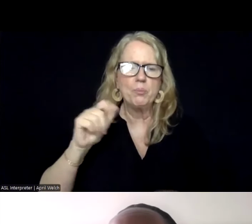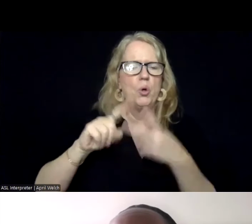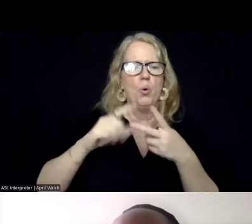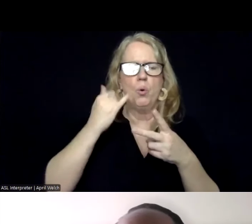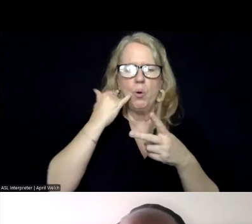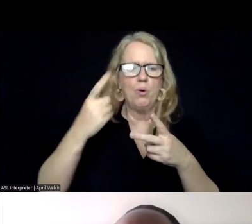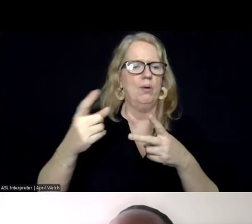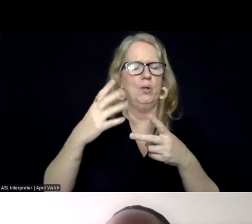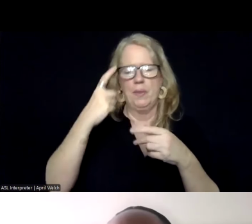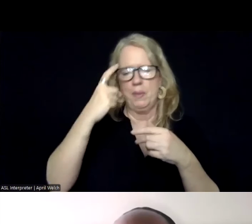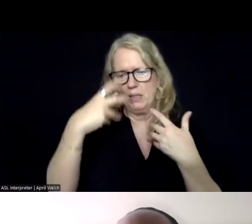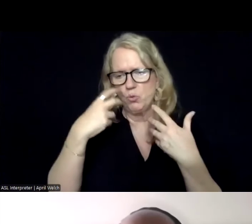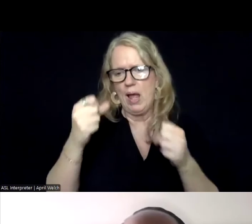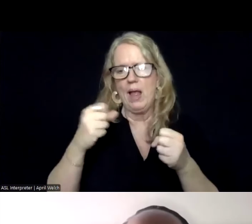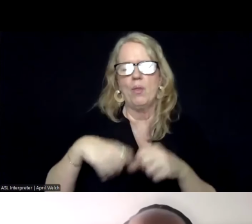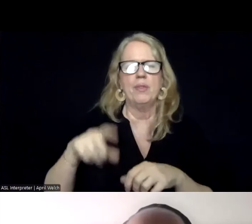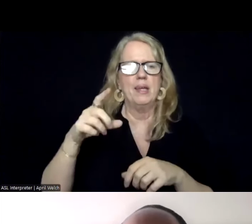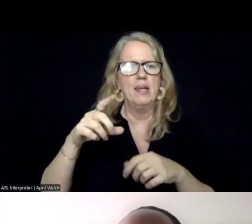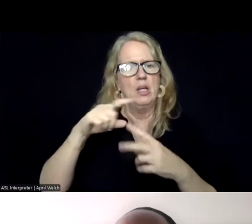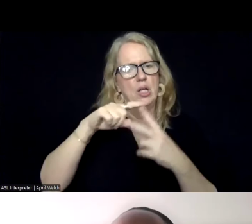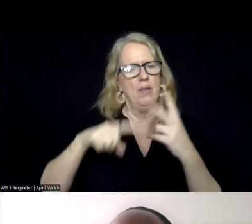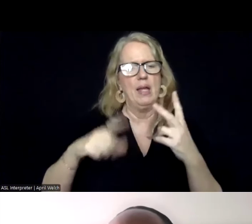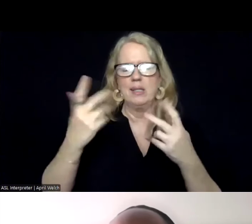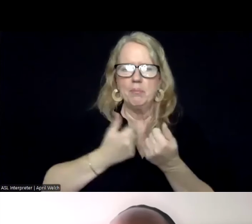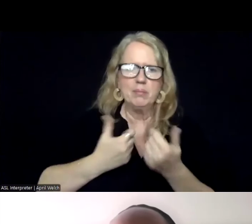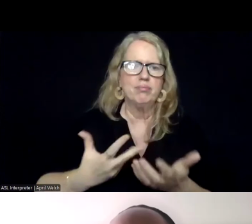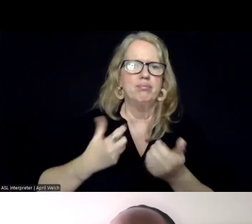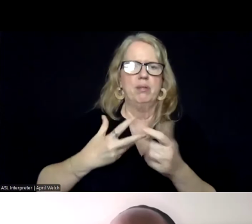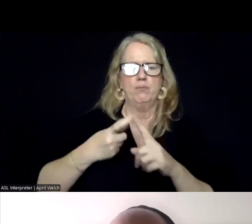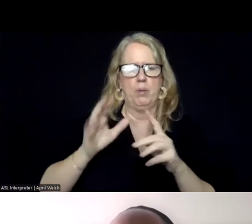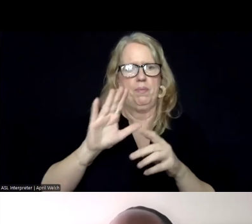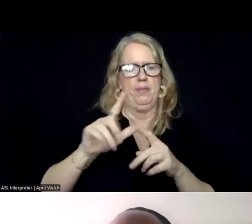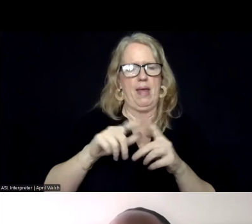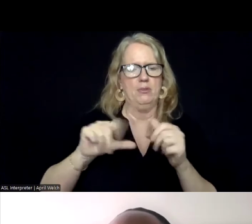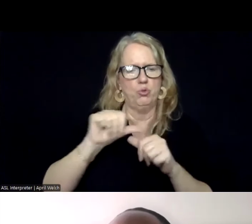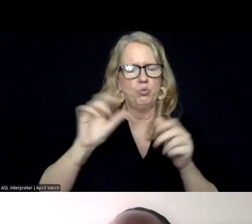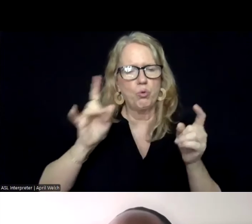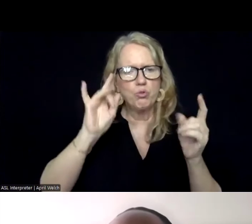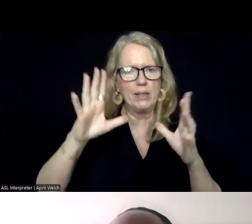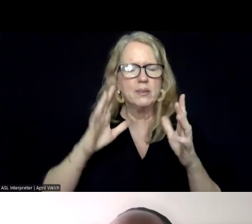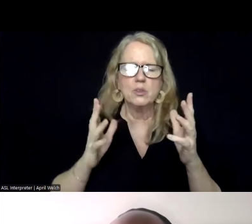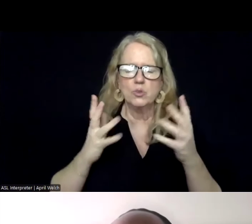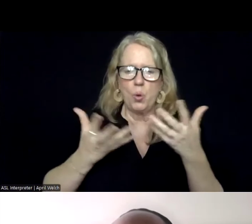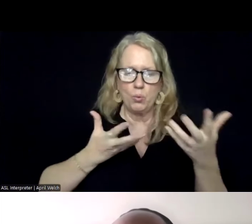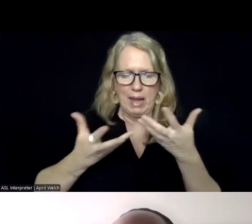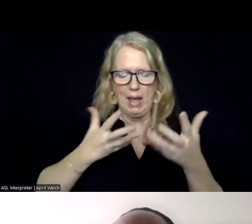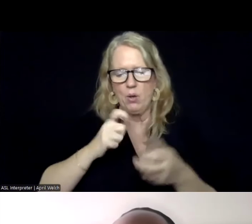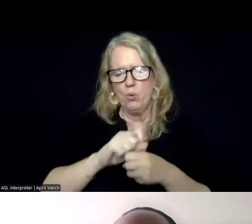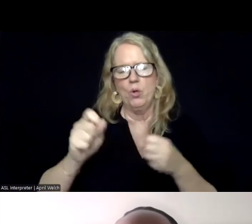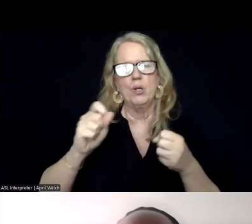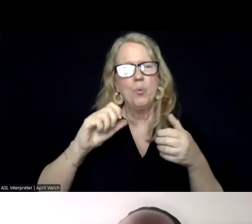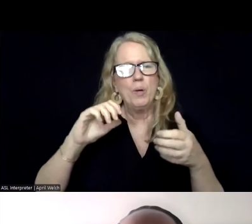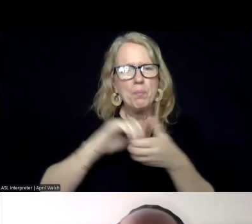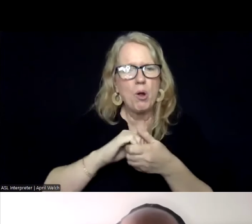or the mental health or substance use crisis could be exacerbated by that social crisis. And so working with partners